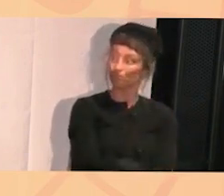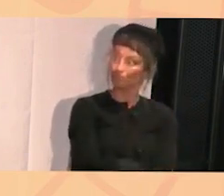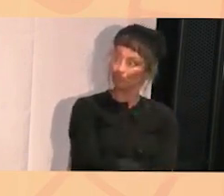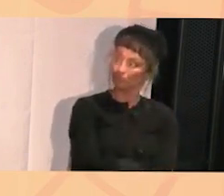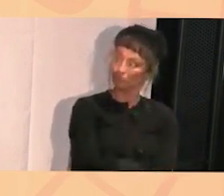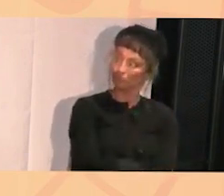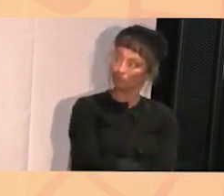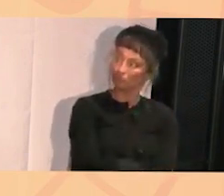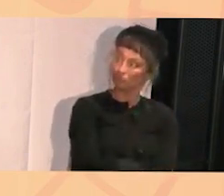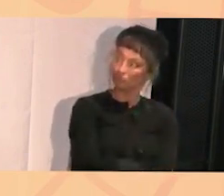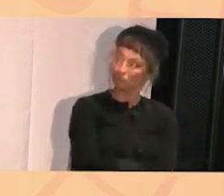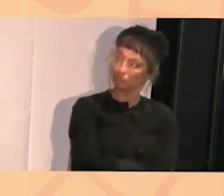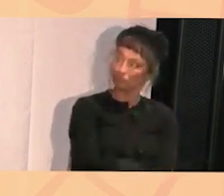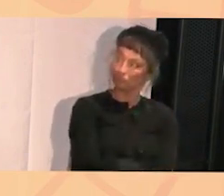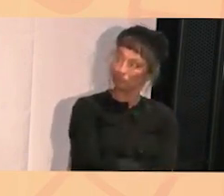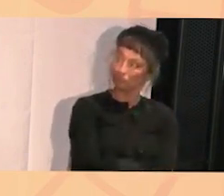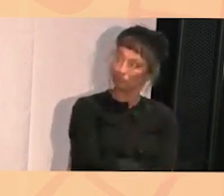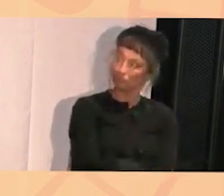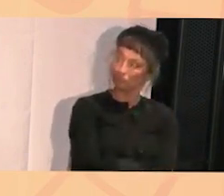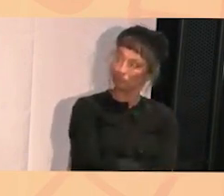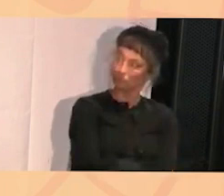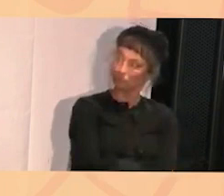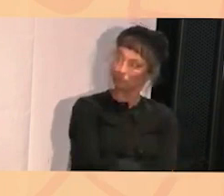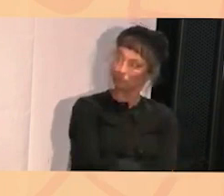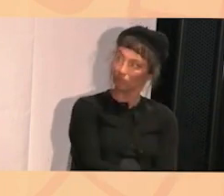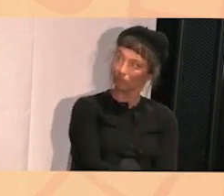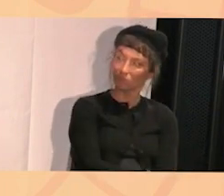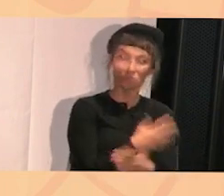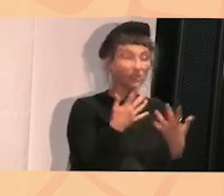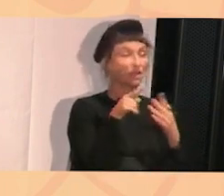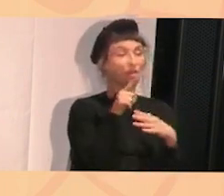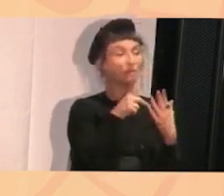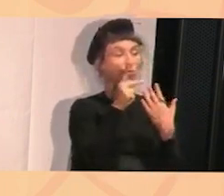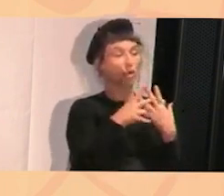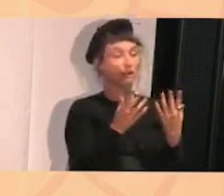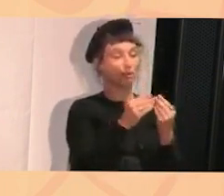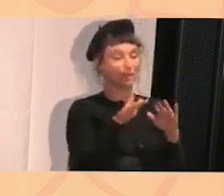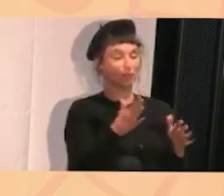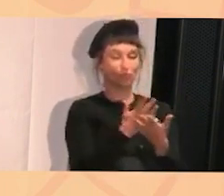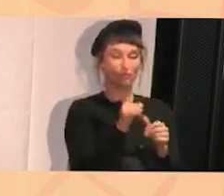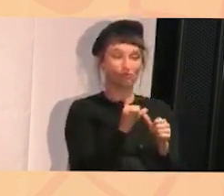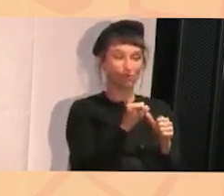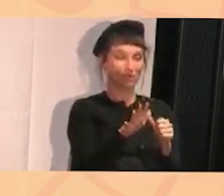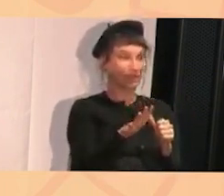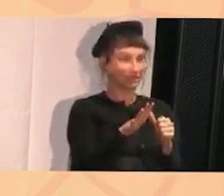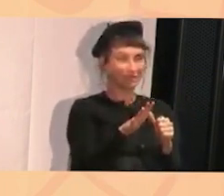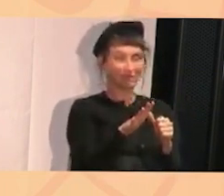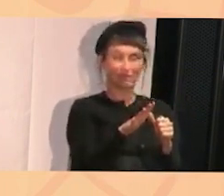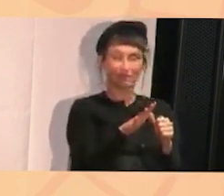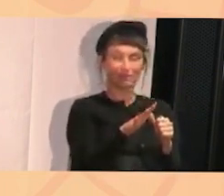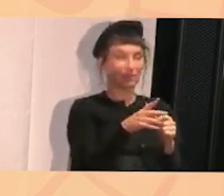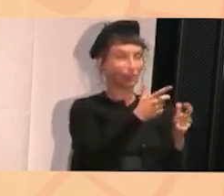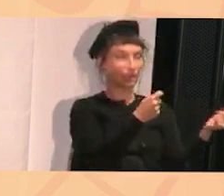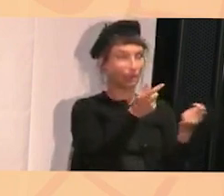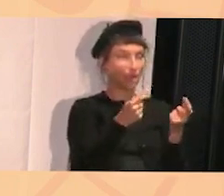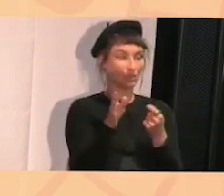a Yearman project is one of the great things that happen with kids that we take out on country. And maybe Wayne can elaborate a little